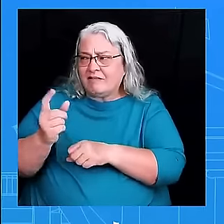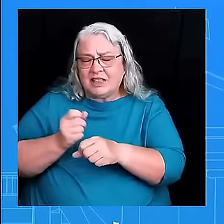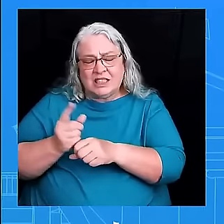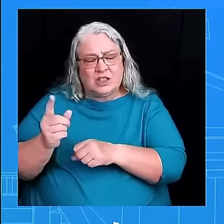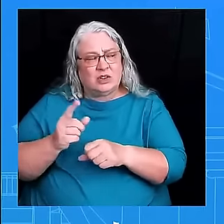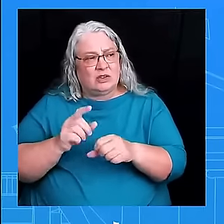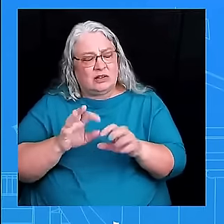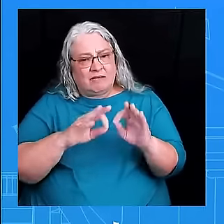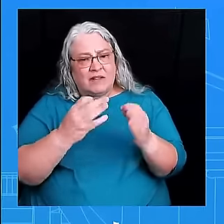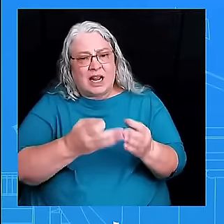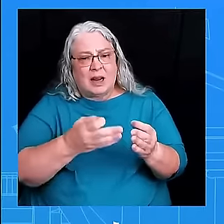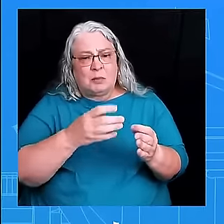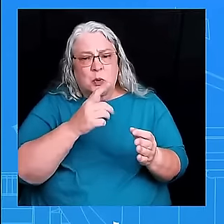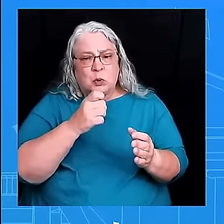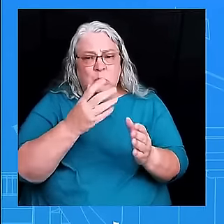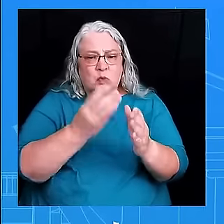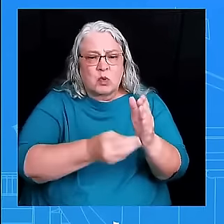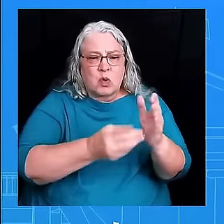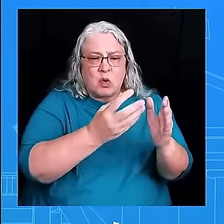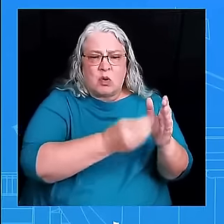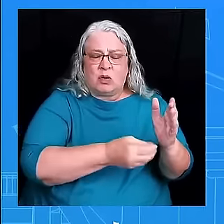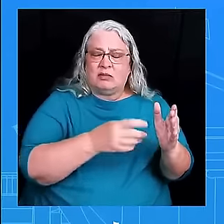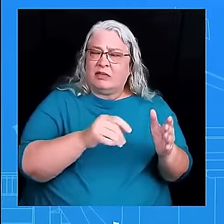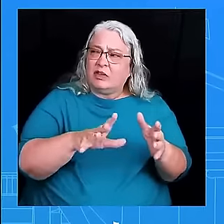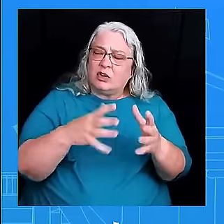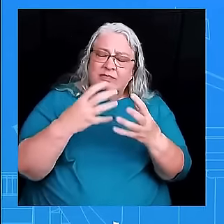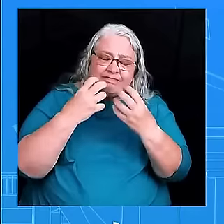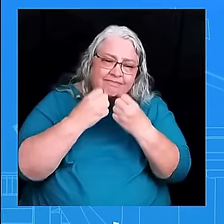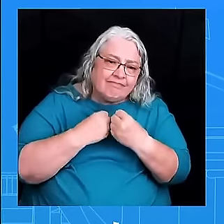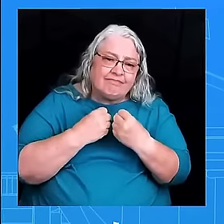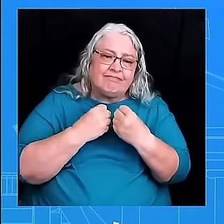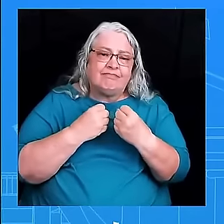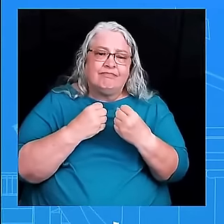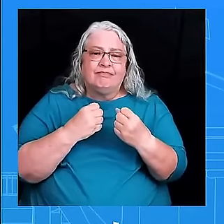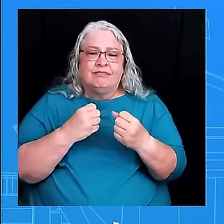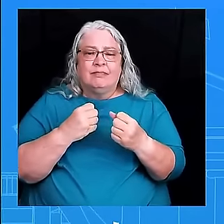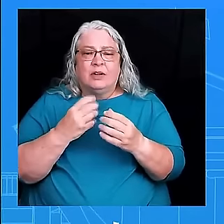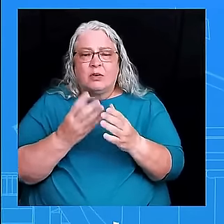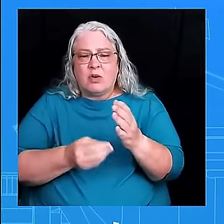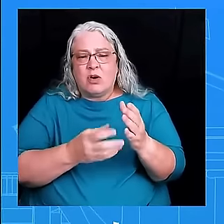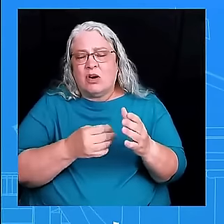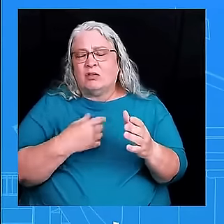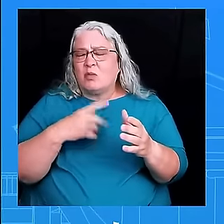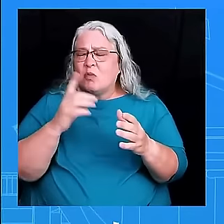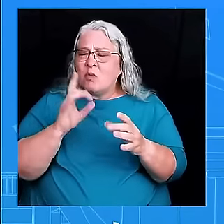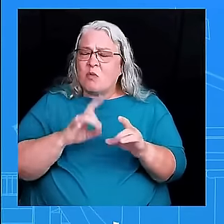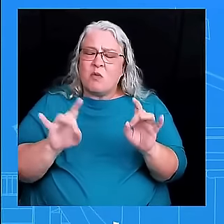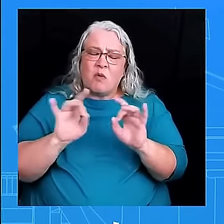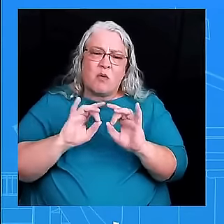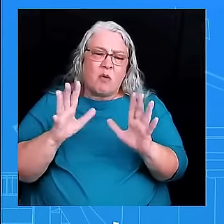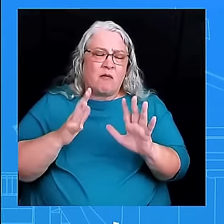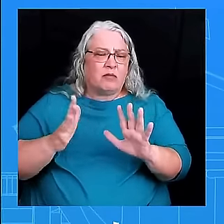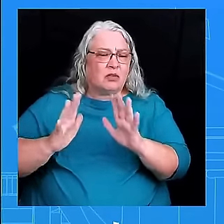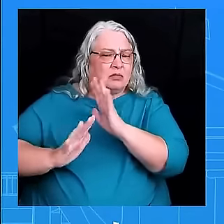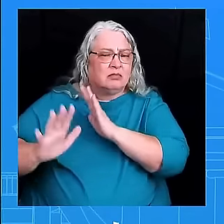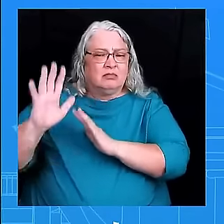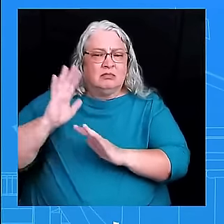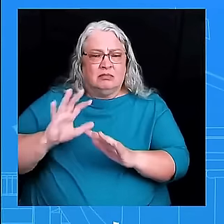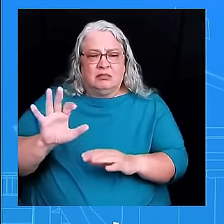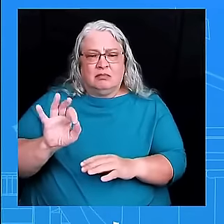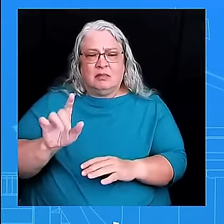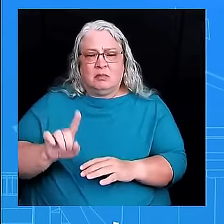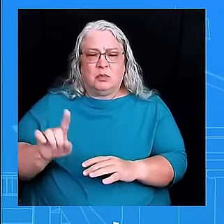we remain committed, this administration remained committed to ensuring that the military commission process is fair and delivers justice to the